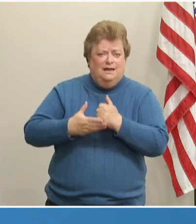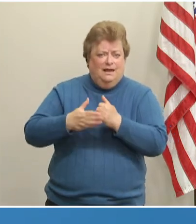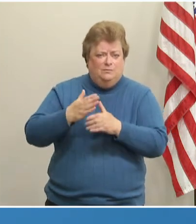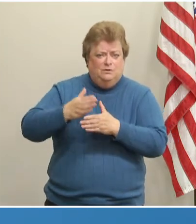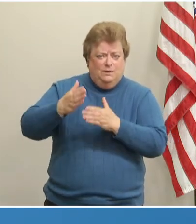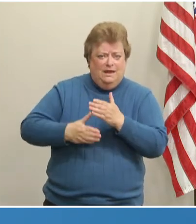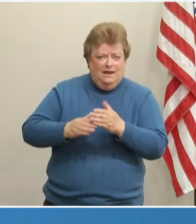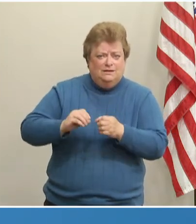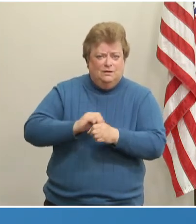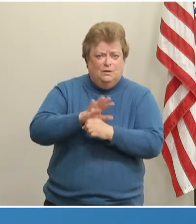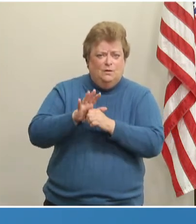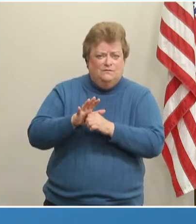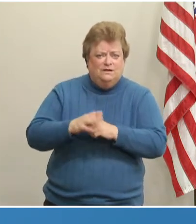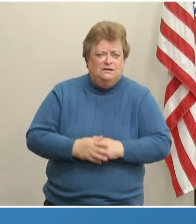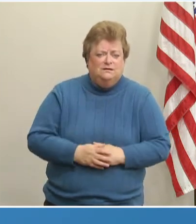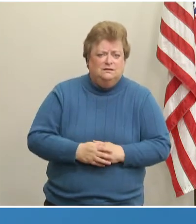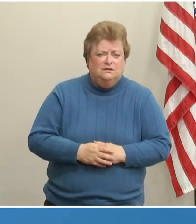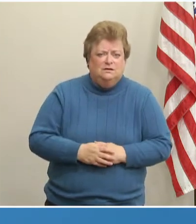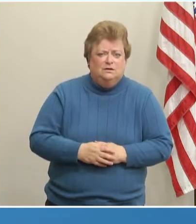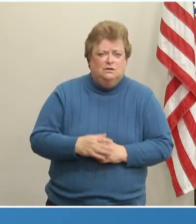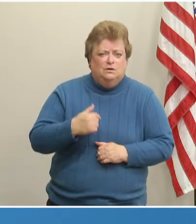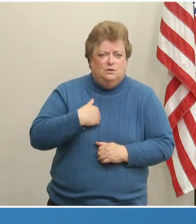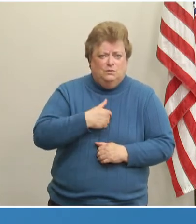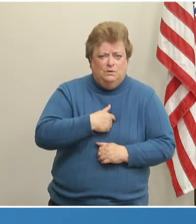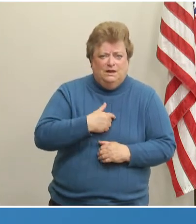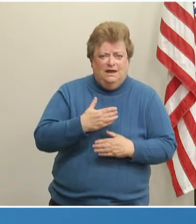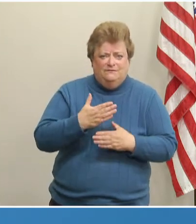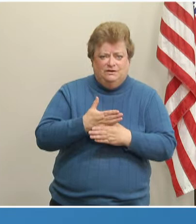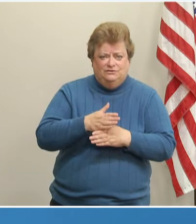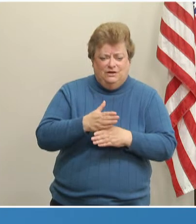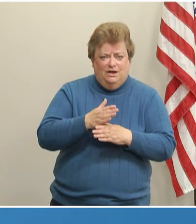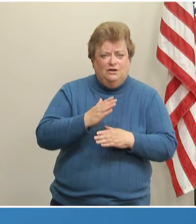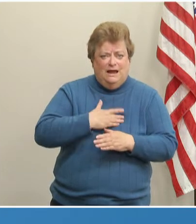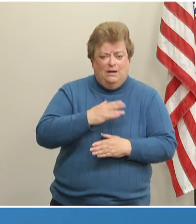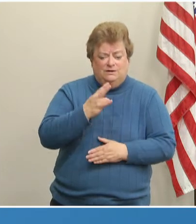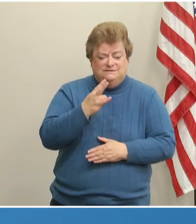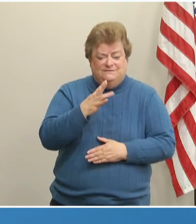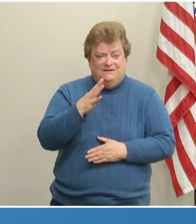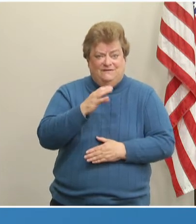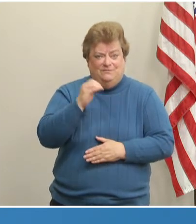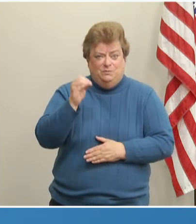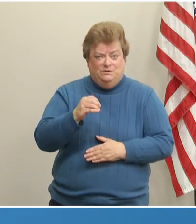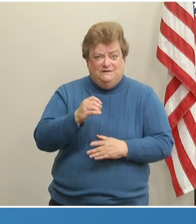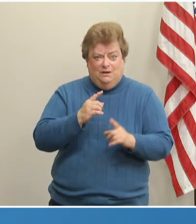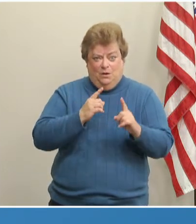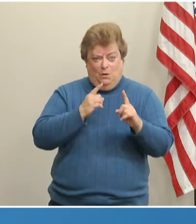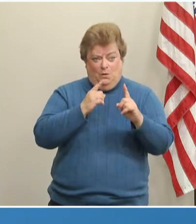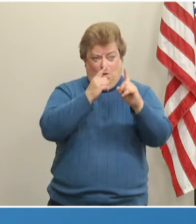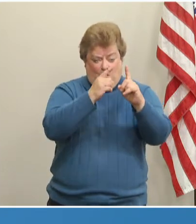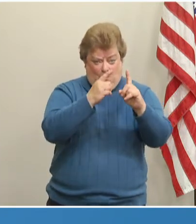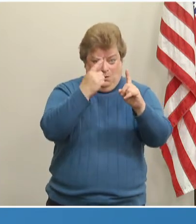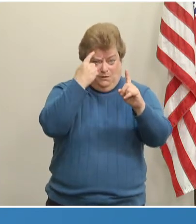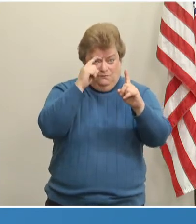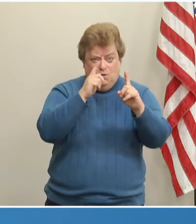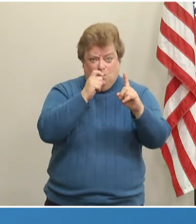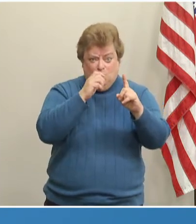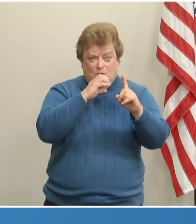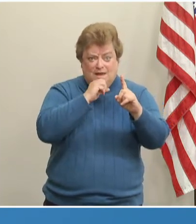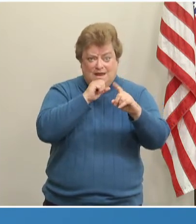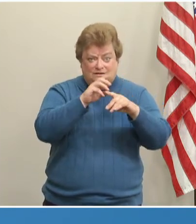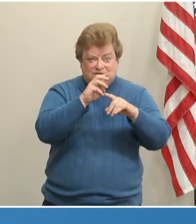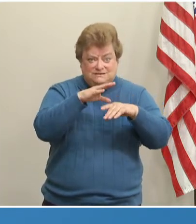pandemic. We have widely shared our 75% goal for those age 16 and older to get